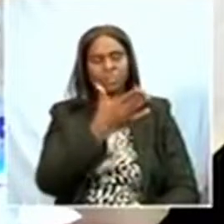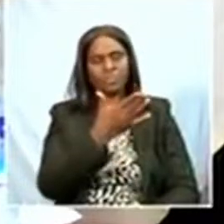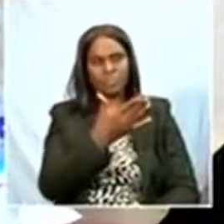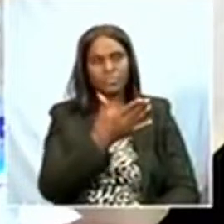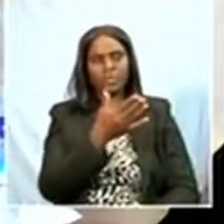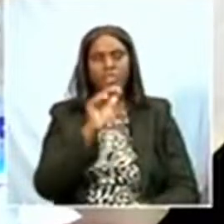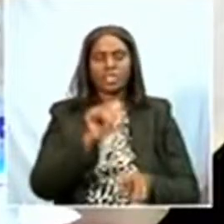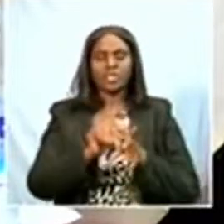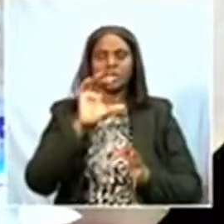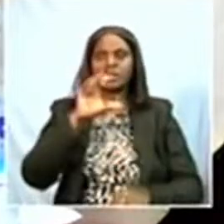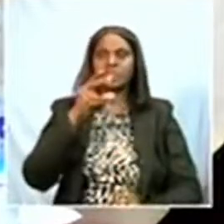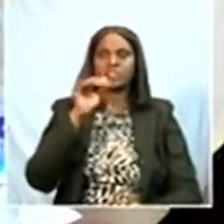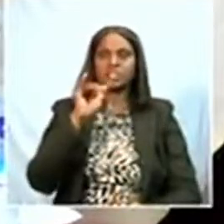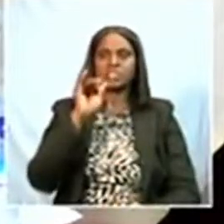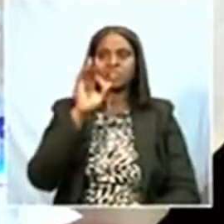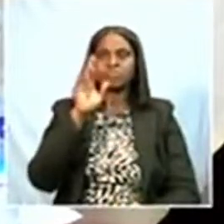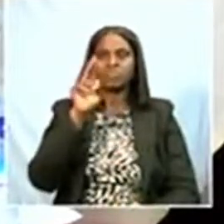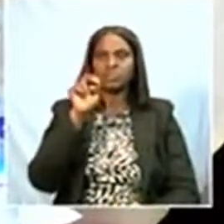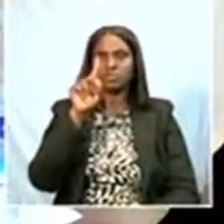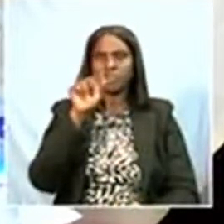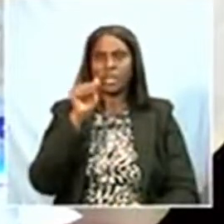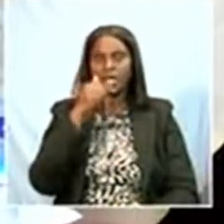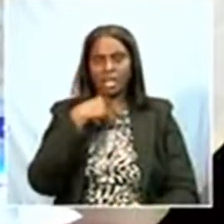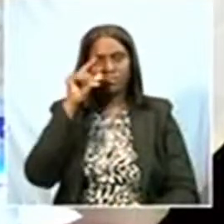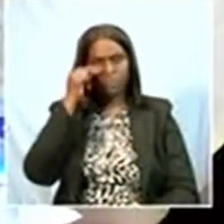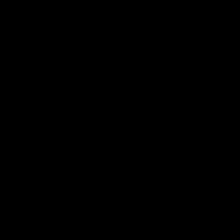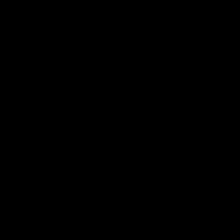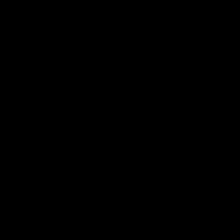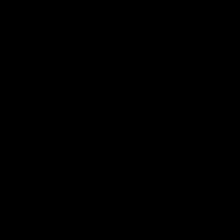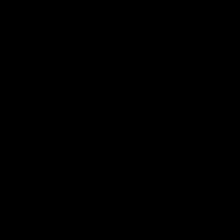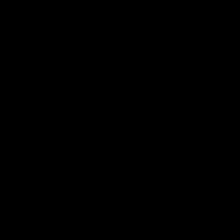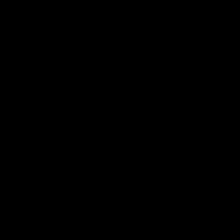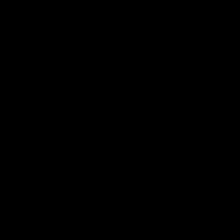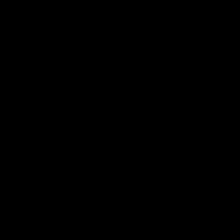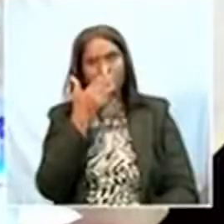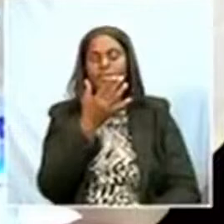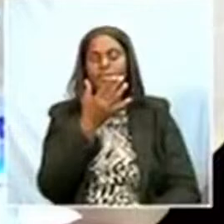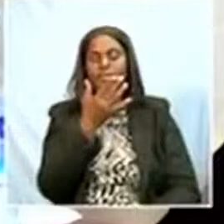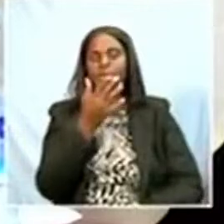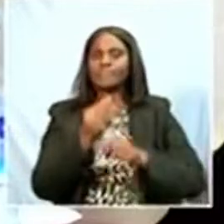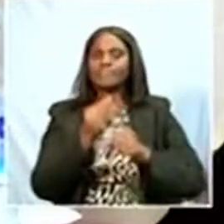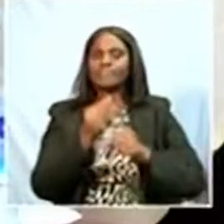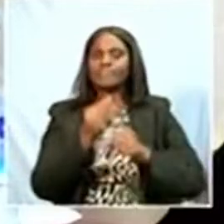In Chifunda, there's gold they are mining. Here.